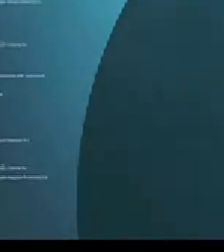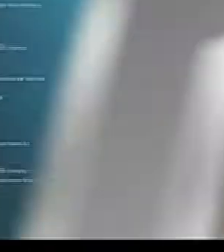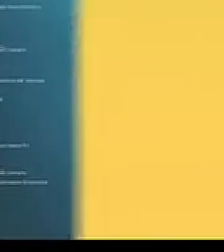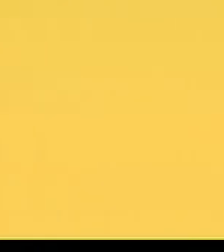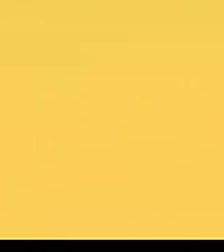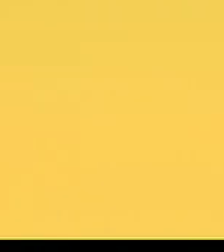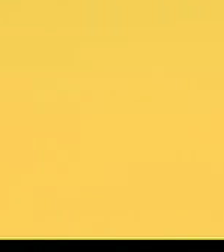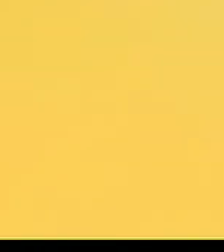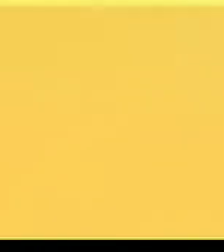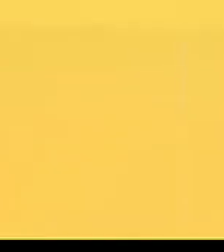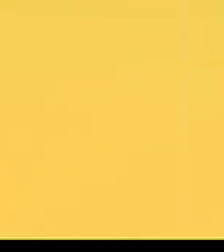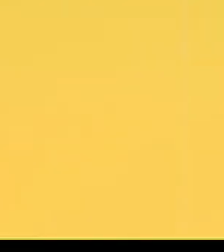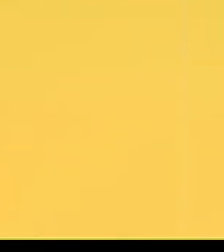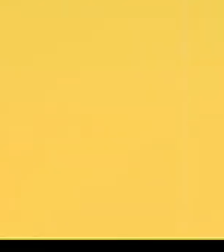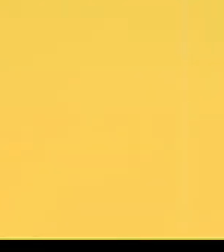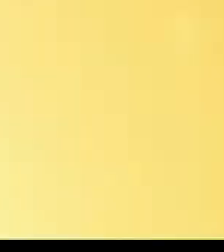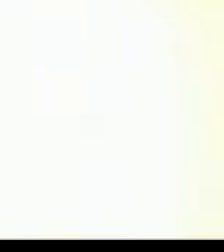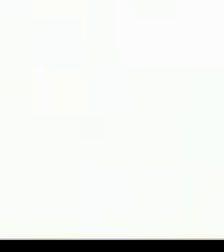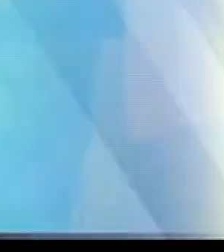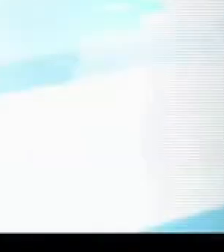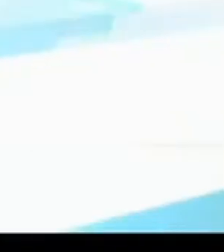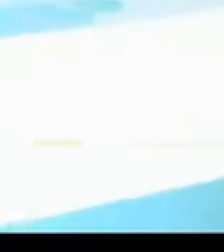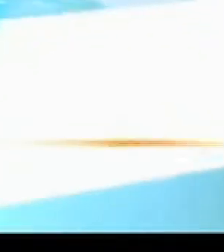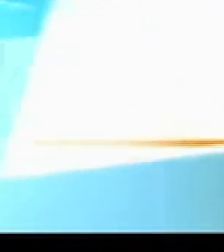Now in HD.